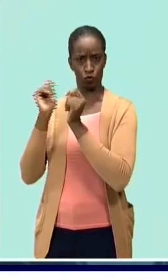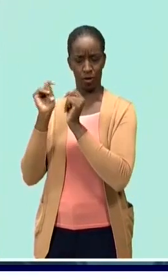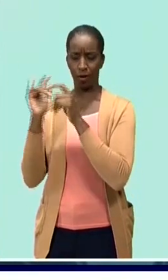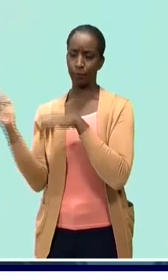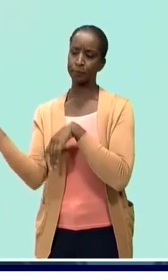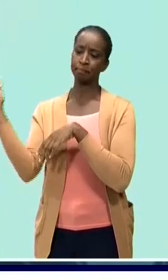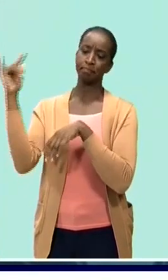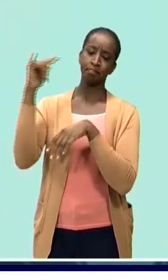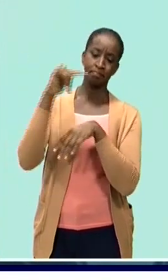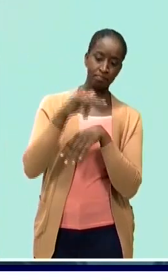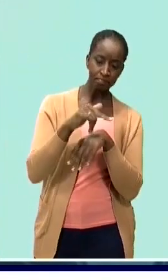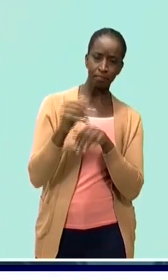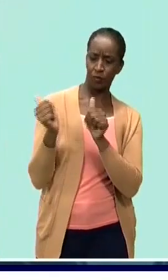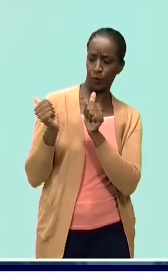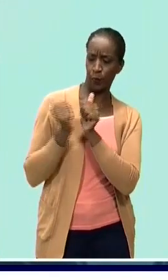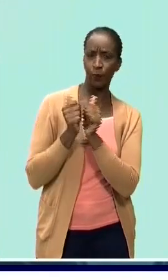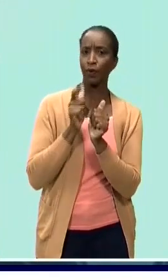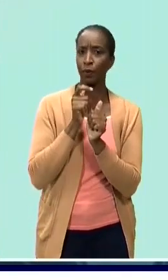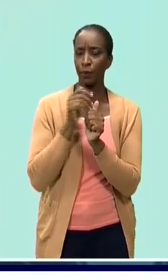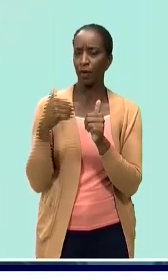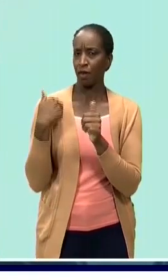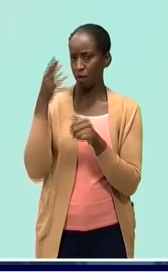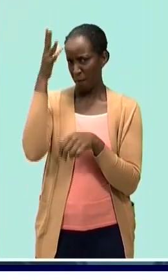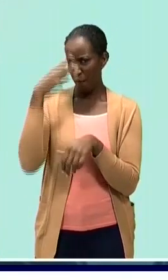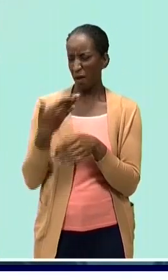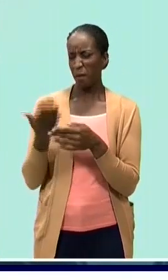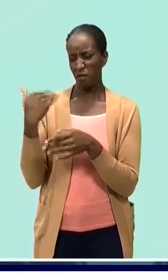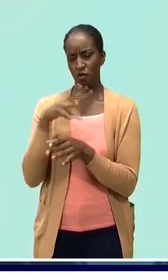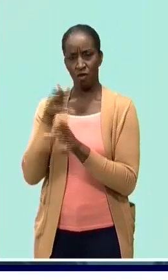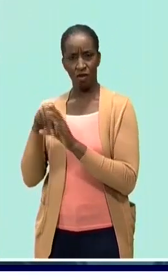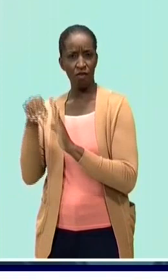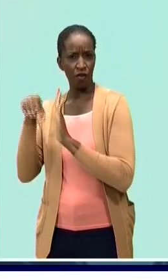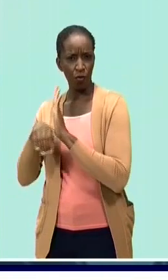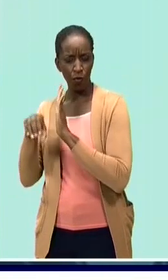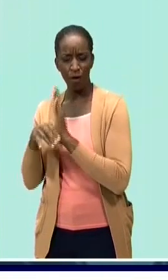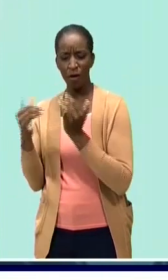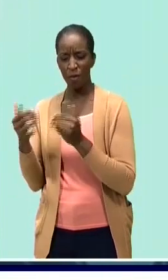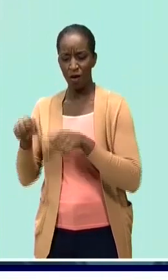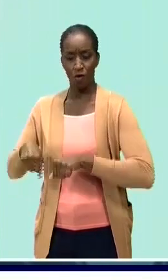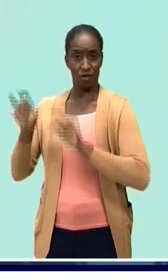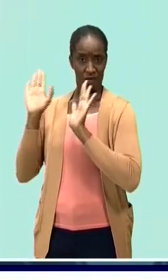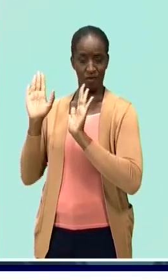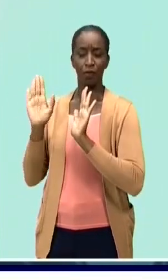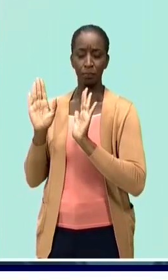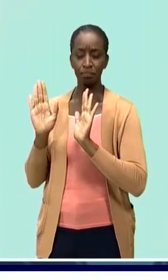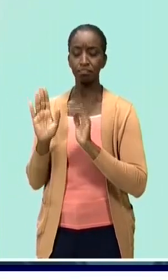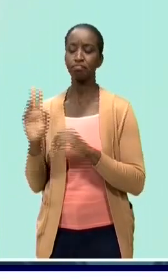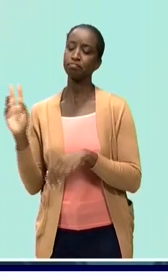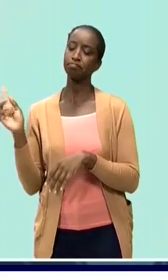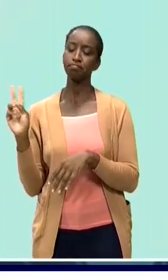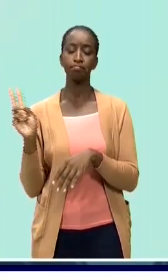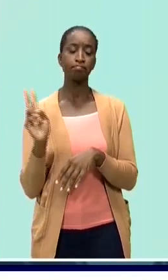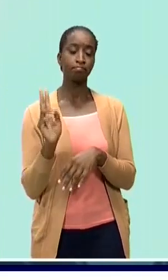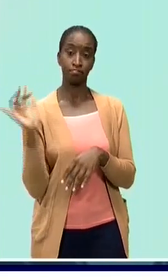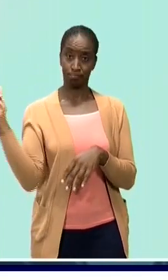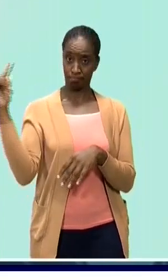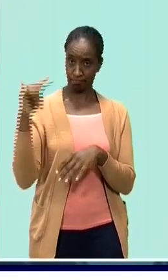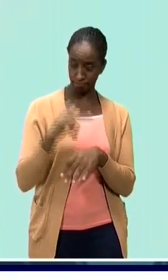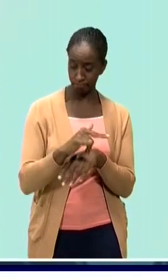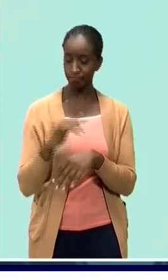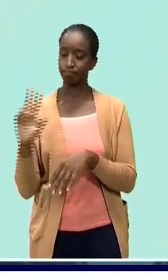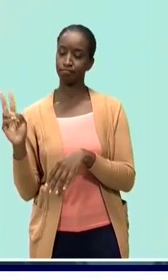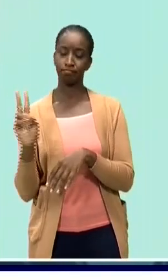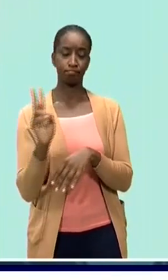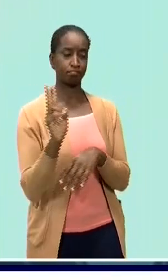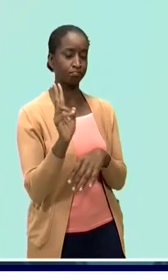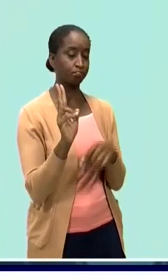who has been trying to turn his life around after being involved in crime. Prophet Brown says at the time, a police officer approached the young man and called